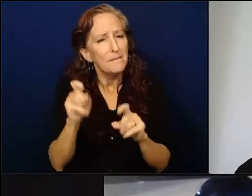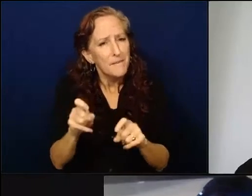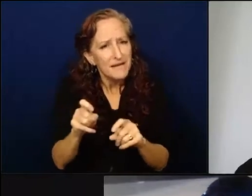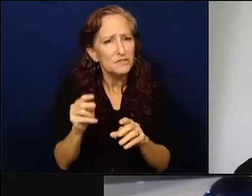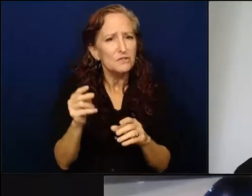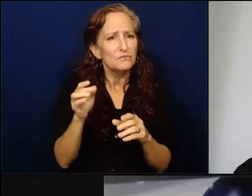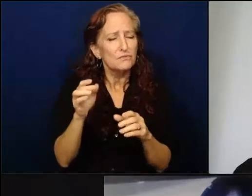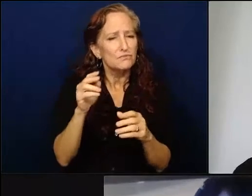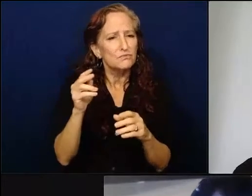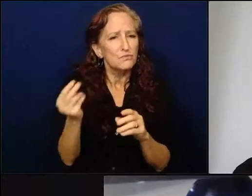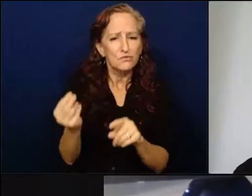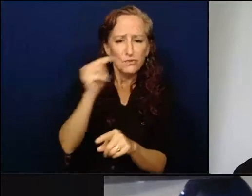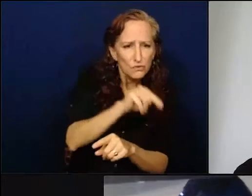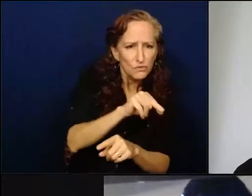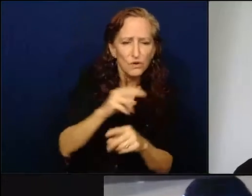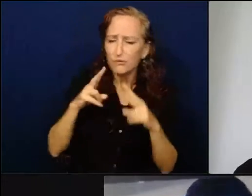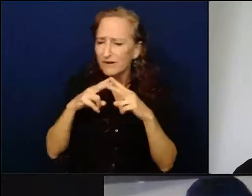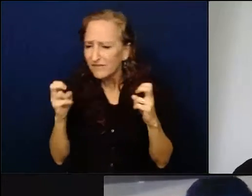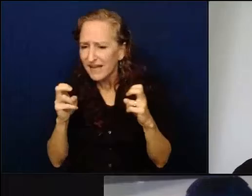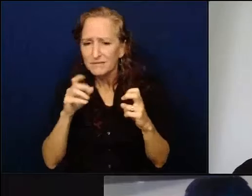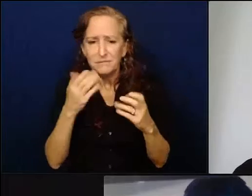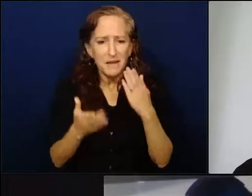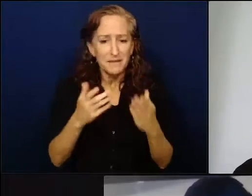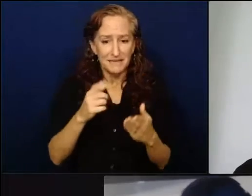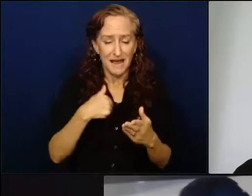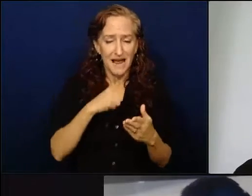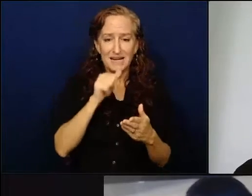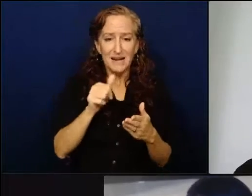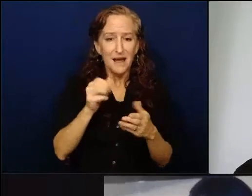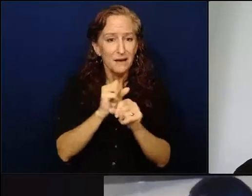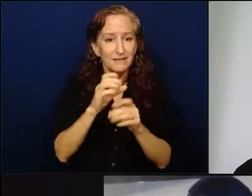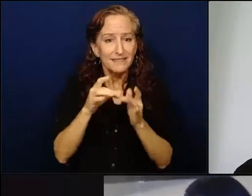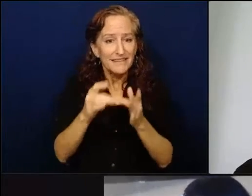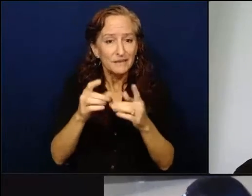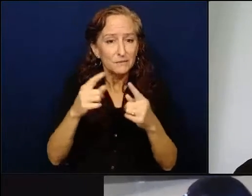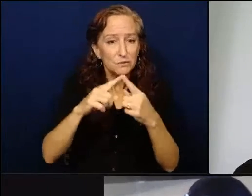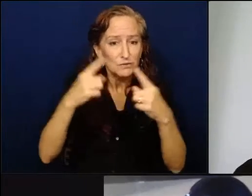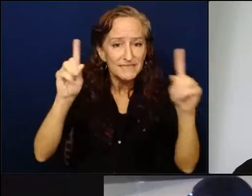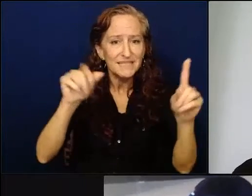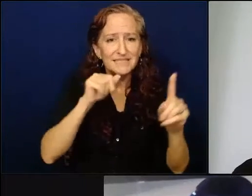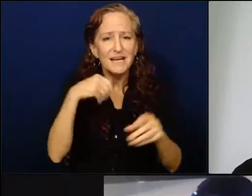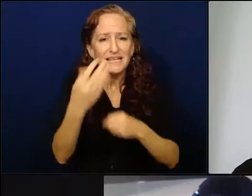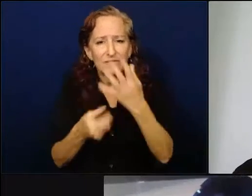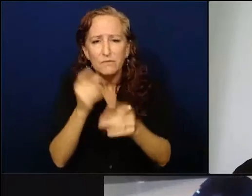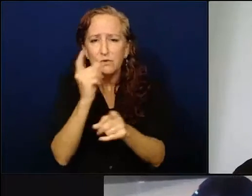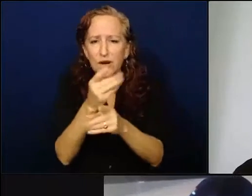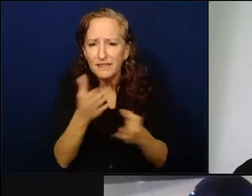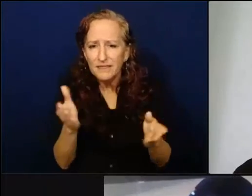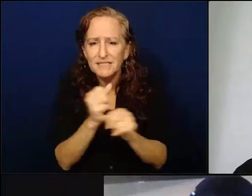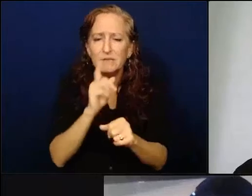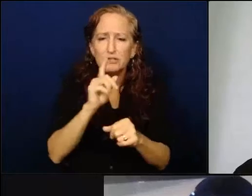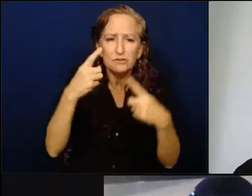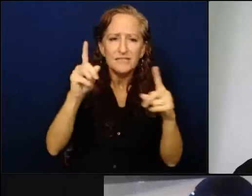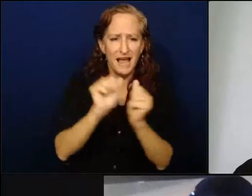up for success? Did I not give them the right context to be able to succeed in their role? What were the things that I could have done better